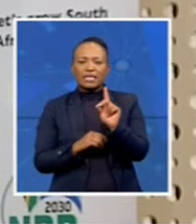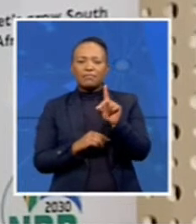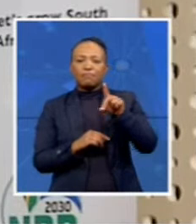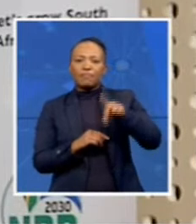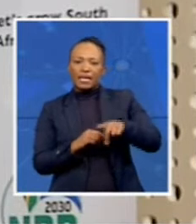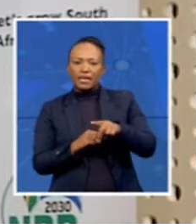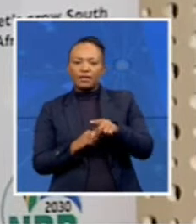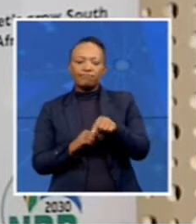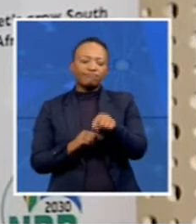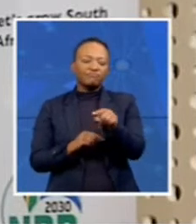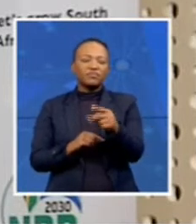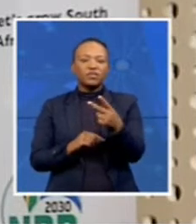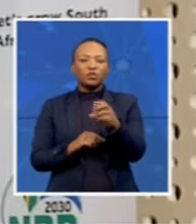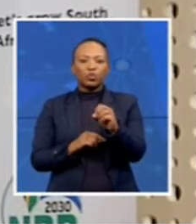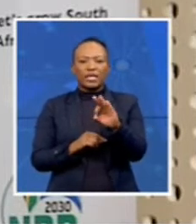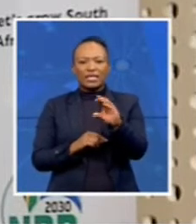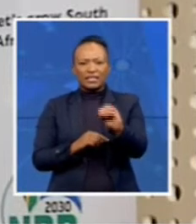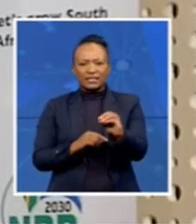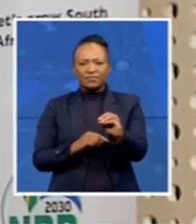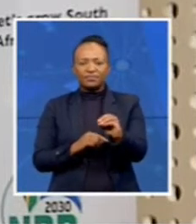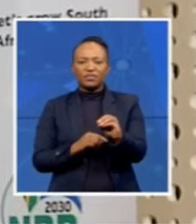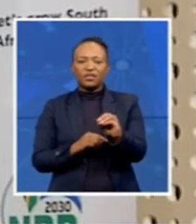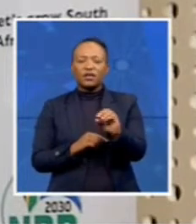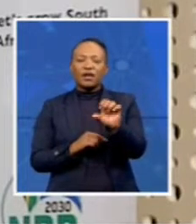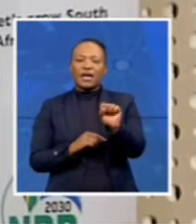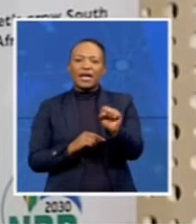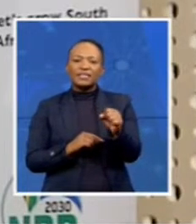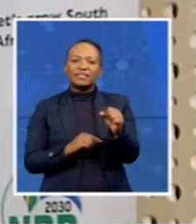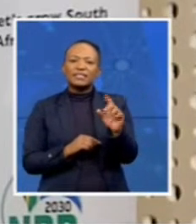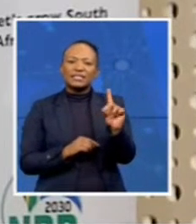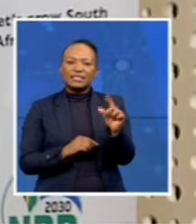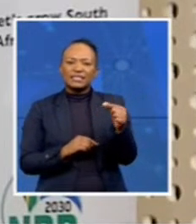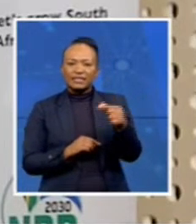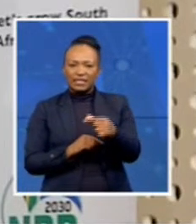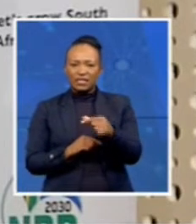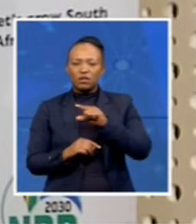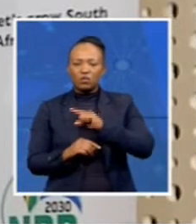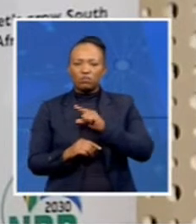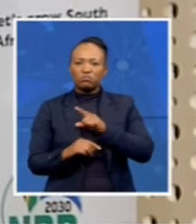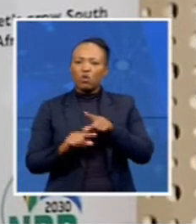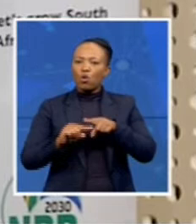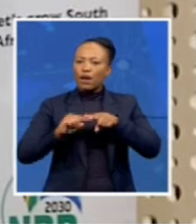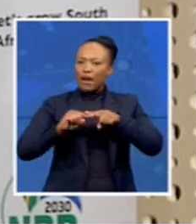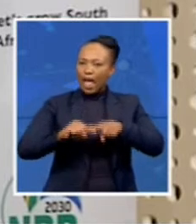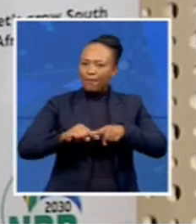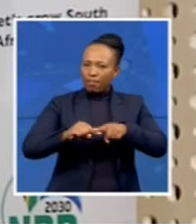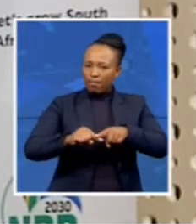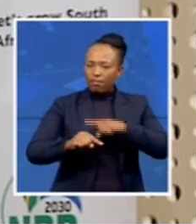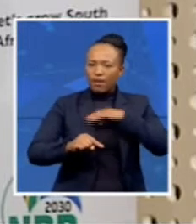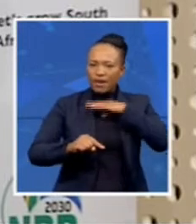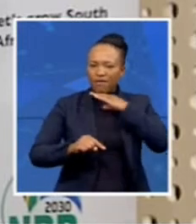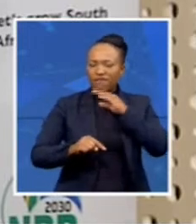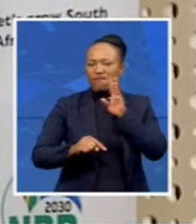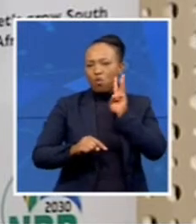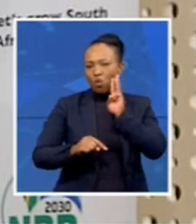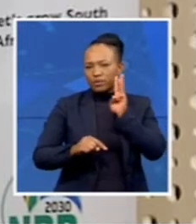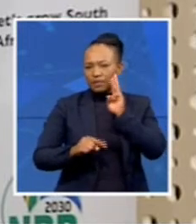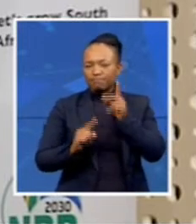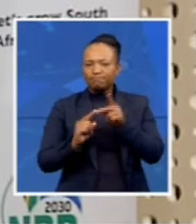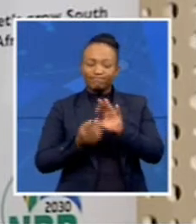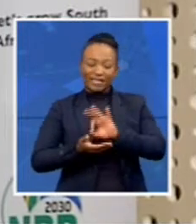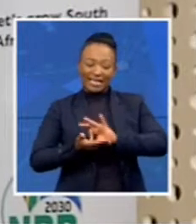SDGs 2030 of affordable and reliable access to sufficient water and hygienic sanitation for socio-economic growth and